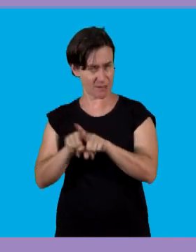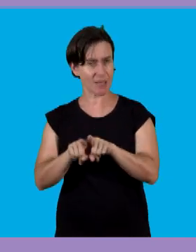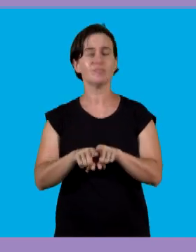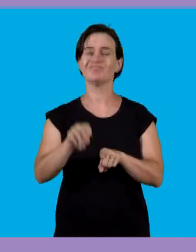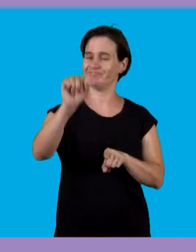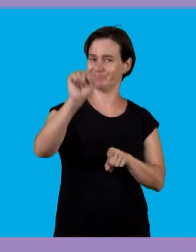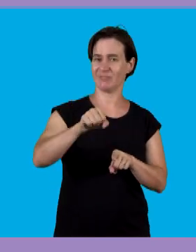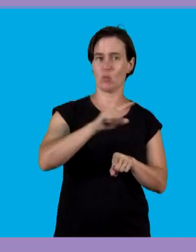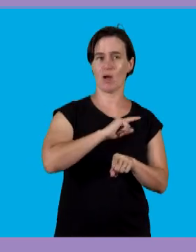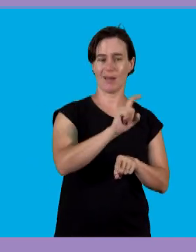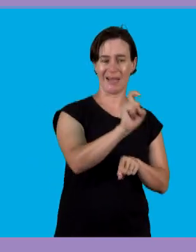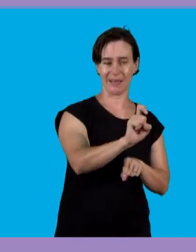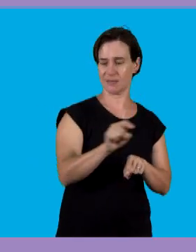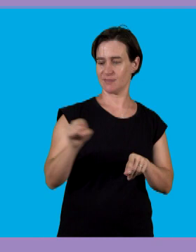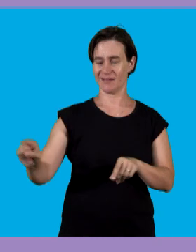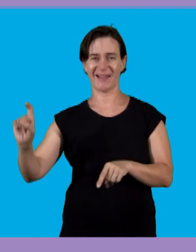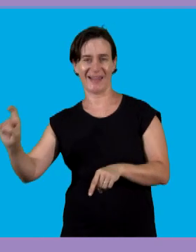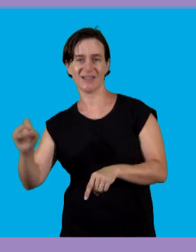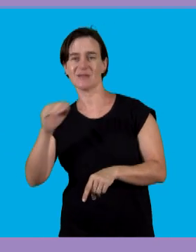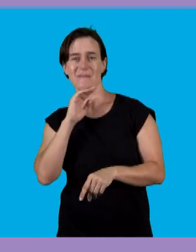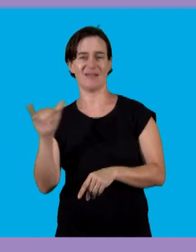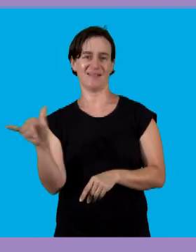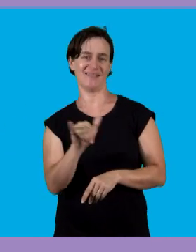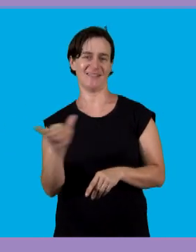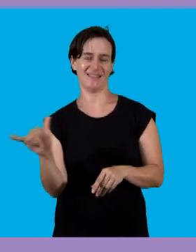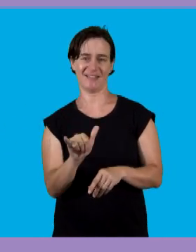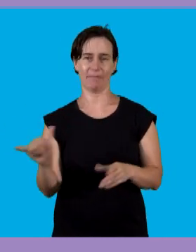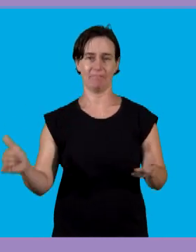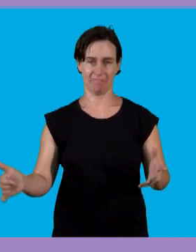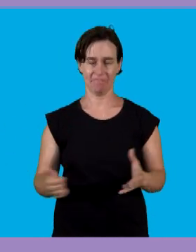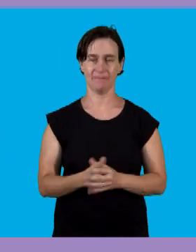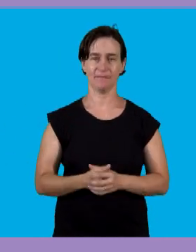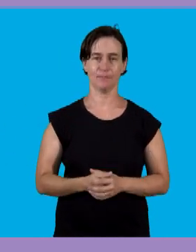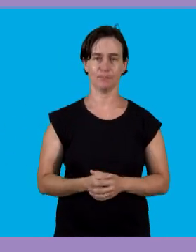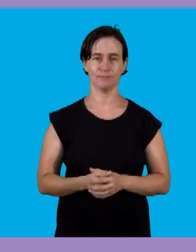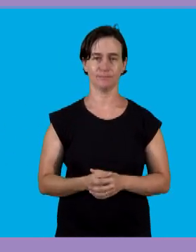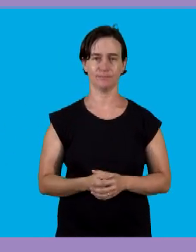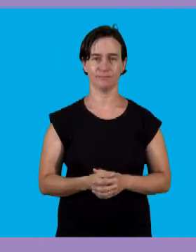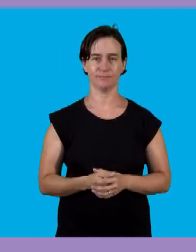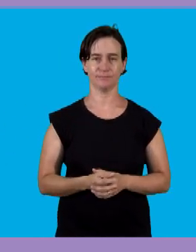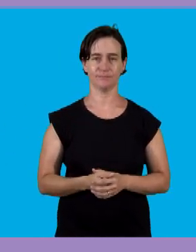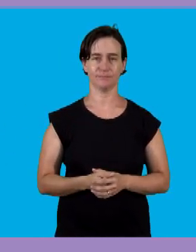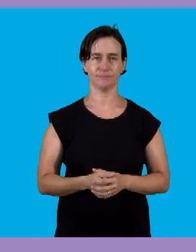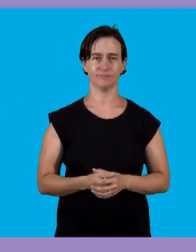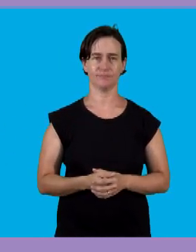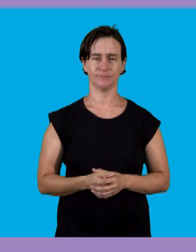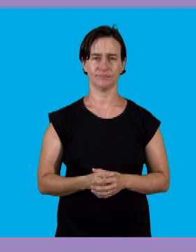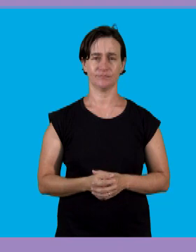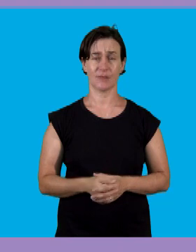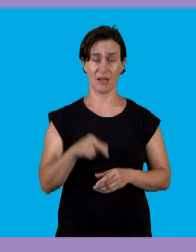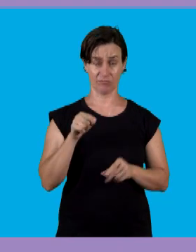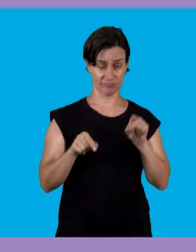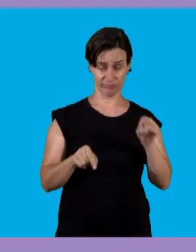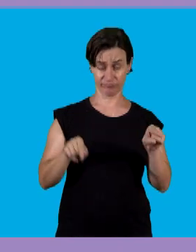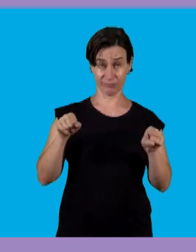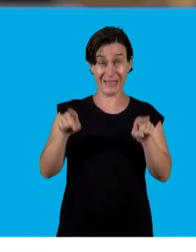do, because the variable here is an x and the variable here in the second term is an x as well. Now, do